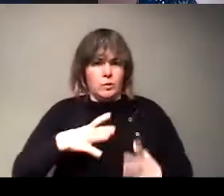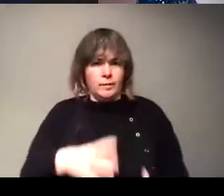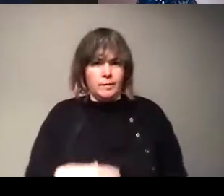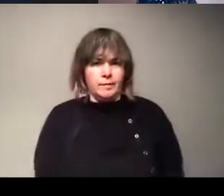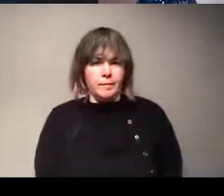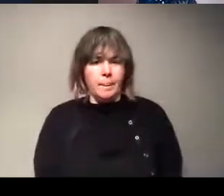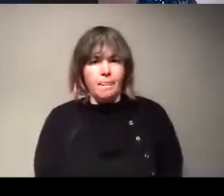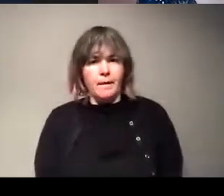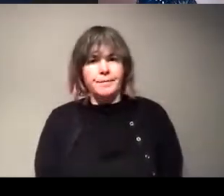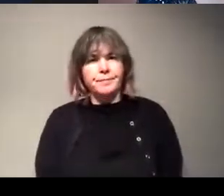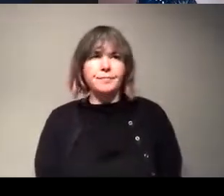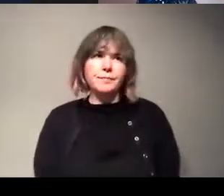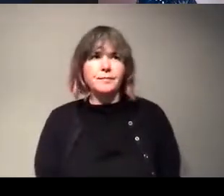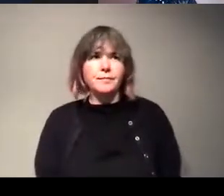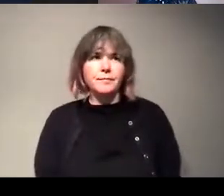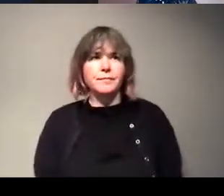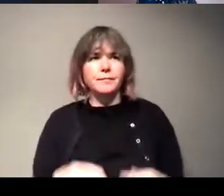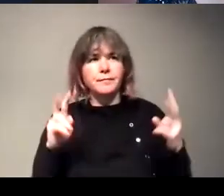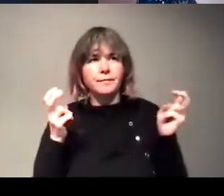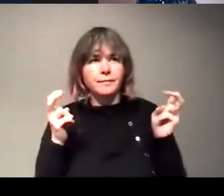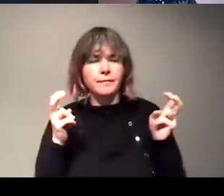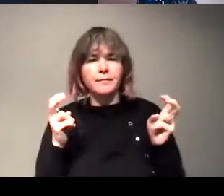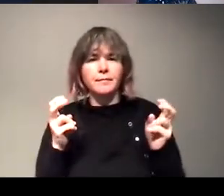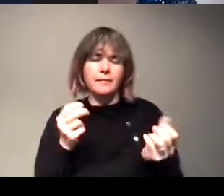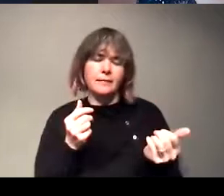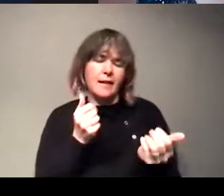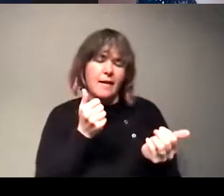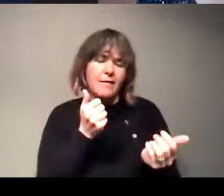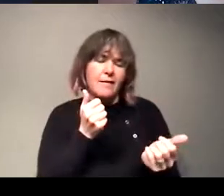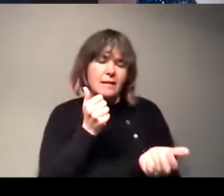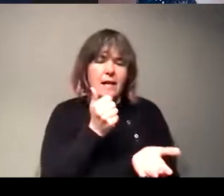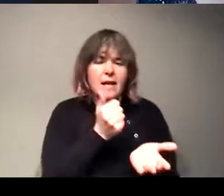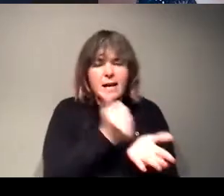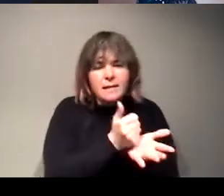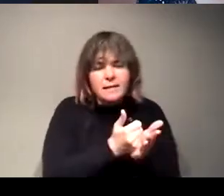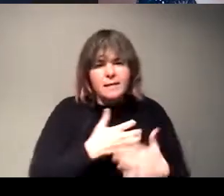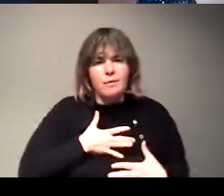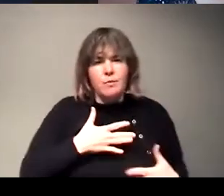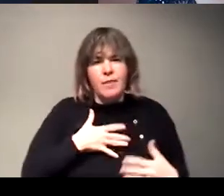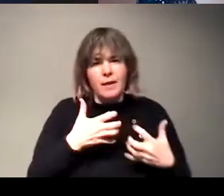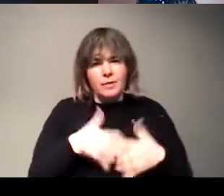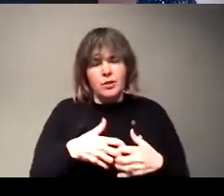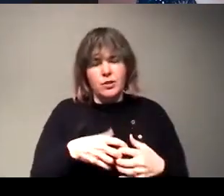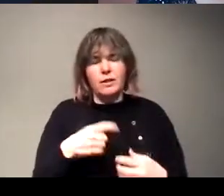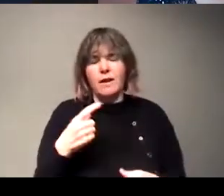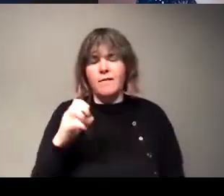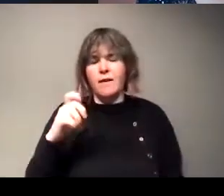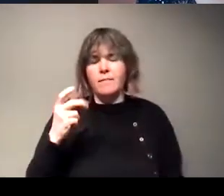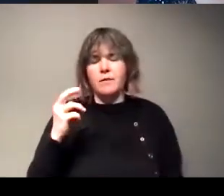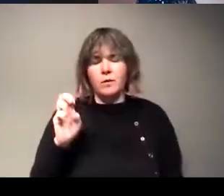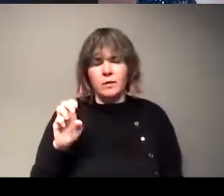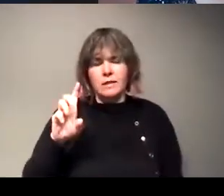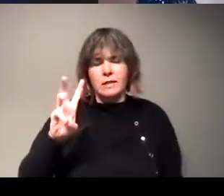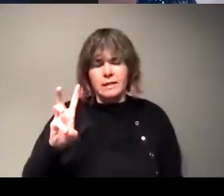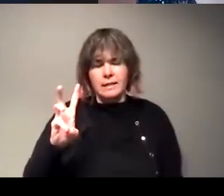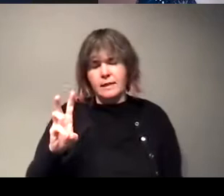you know, being kind of like a, you know, assisted breathing machine is that in episode 6, so Return of the